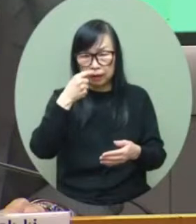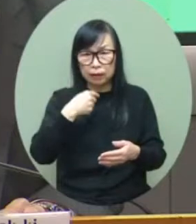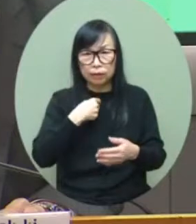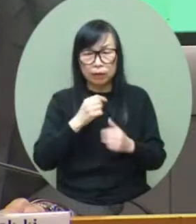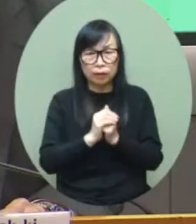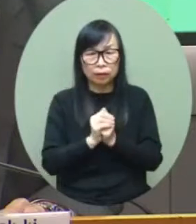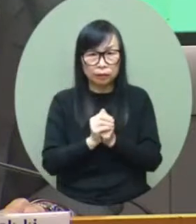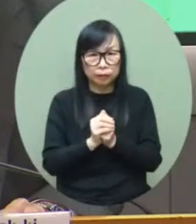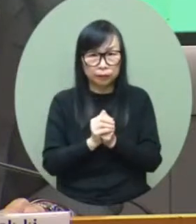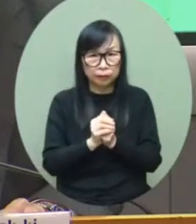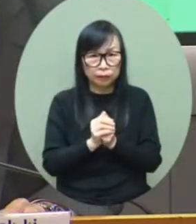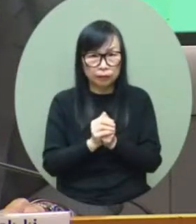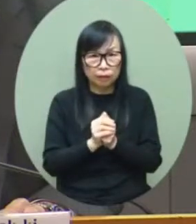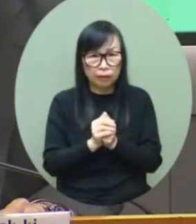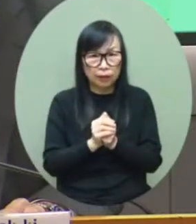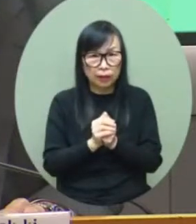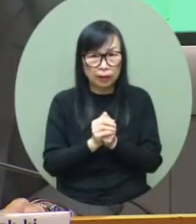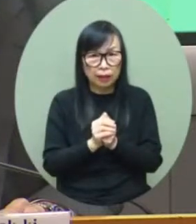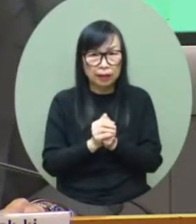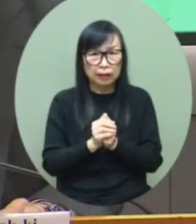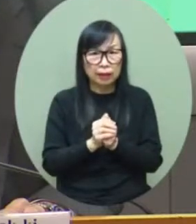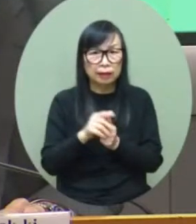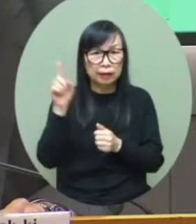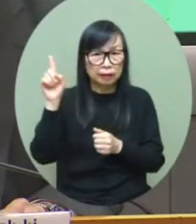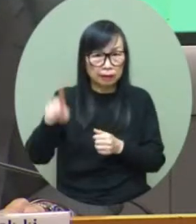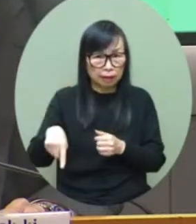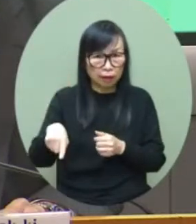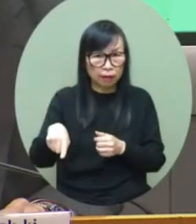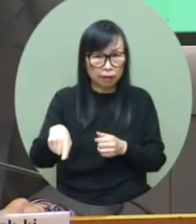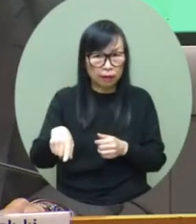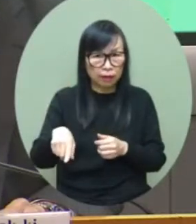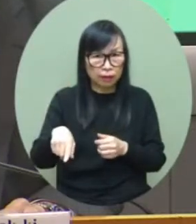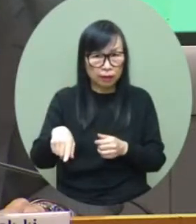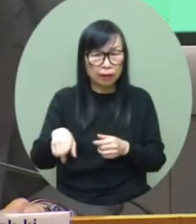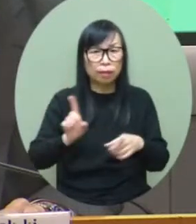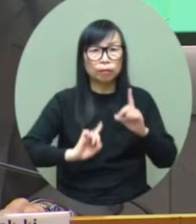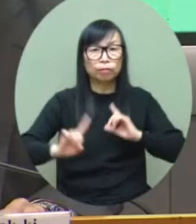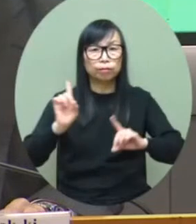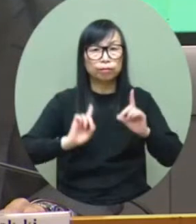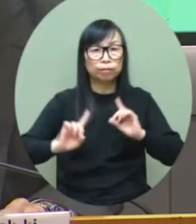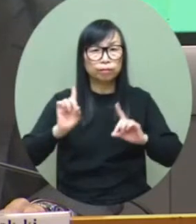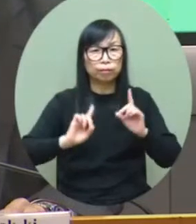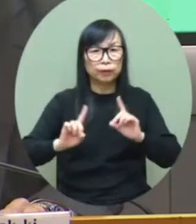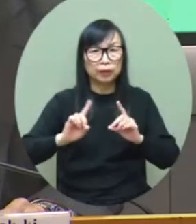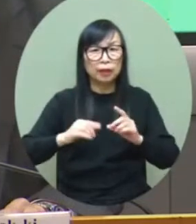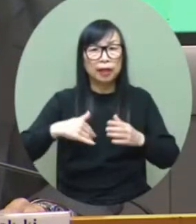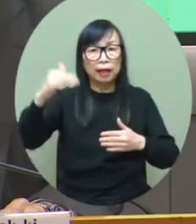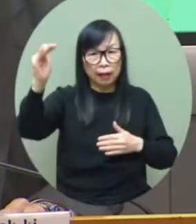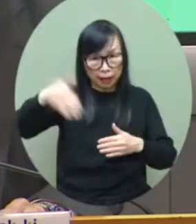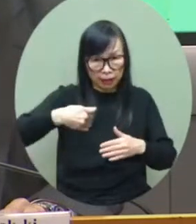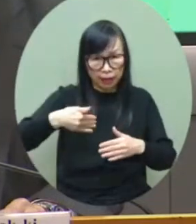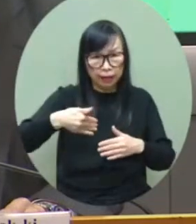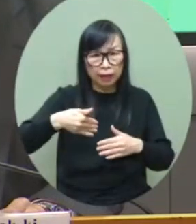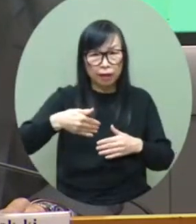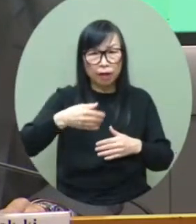we will also abolish the requirement for RAT for arrivals from Macau to Hong Kong. In other